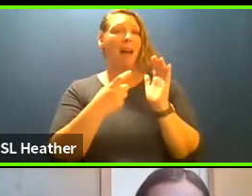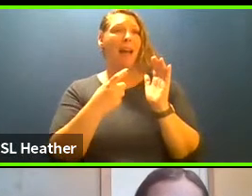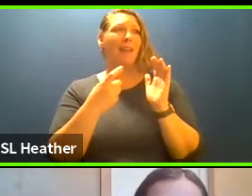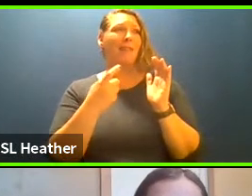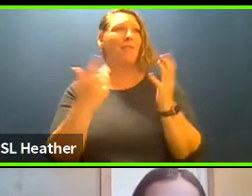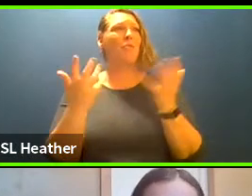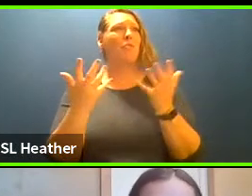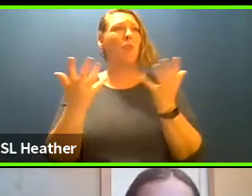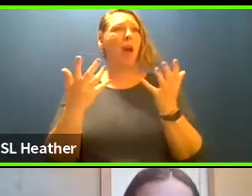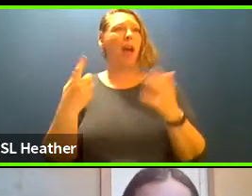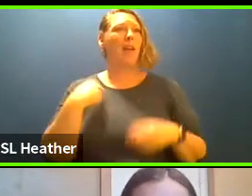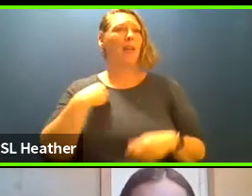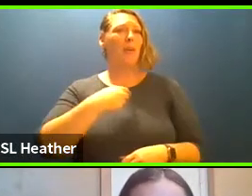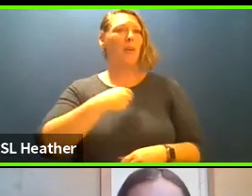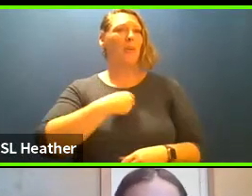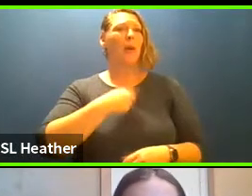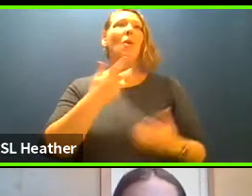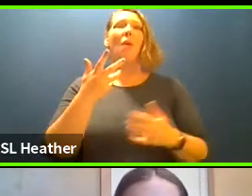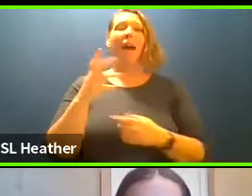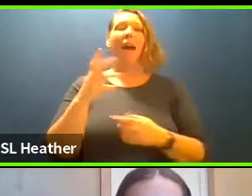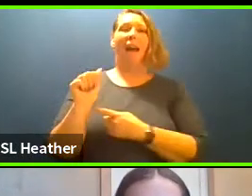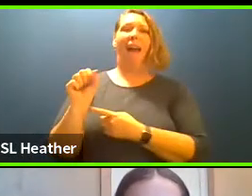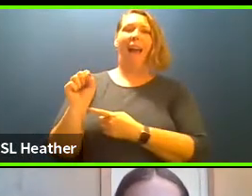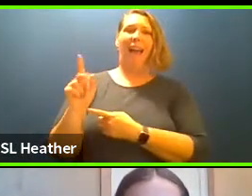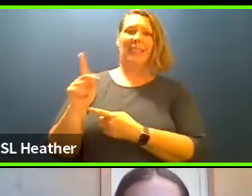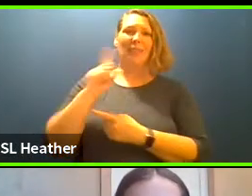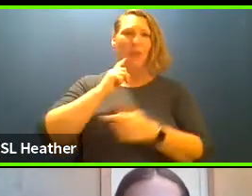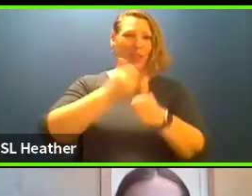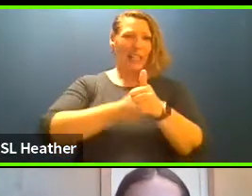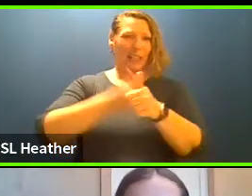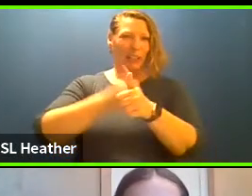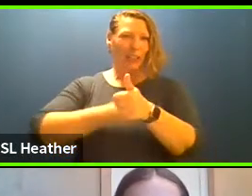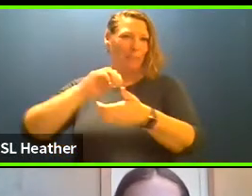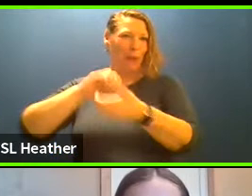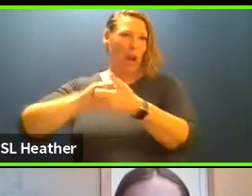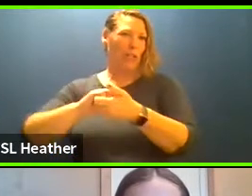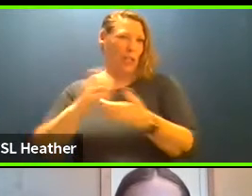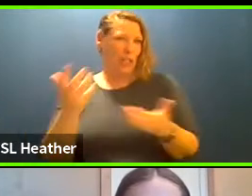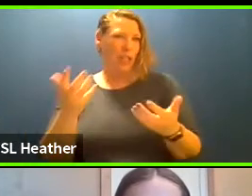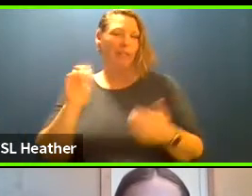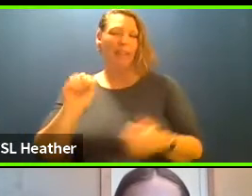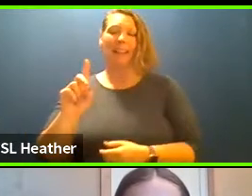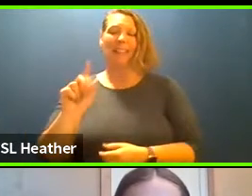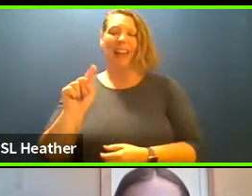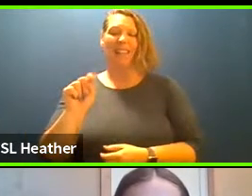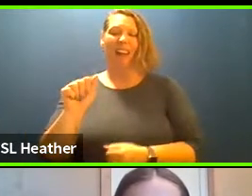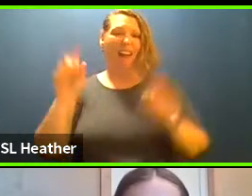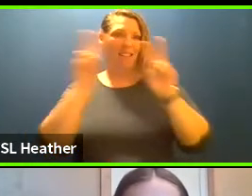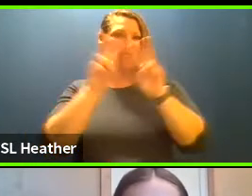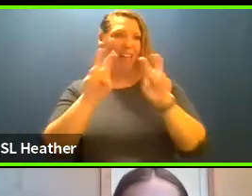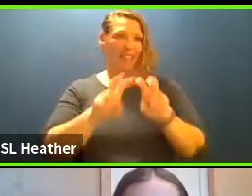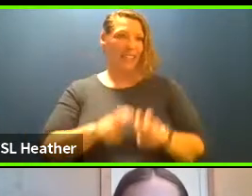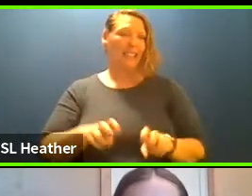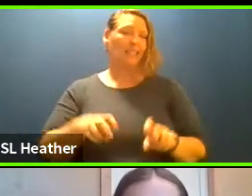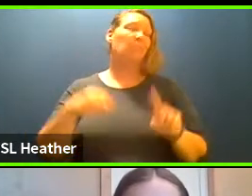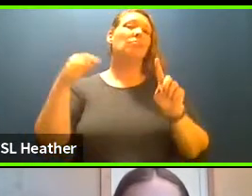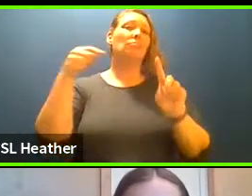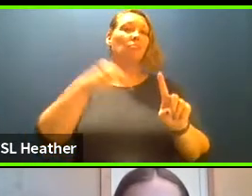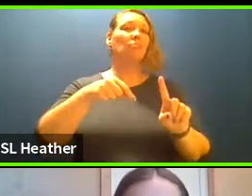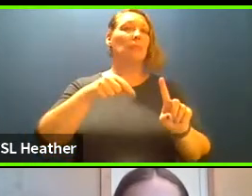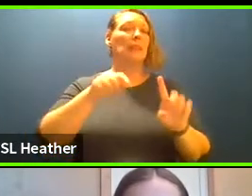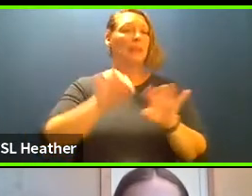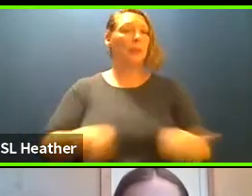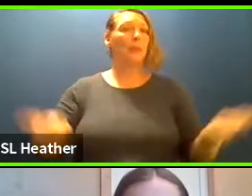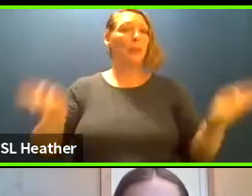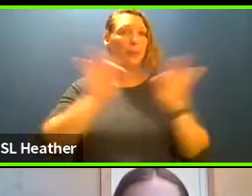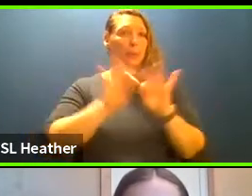what we need, what the ask is to each partners. This data analysis is really key to that